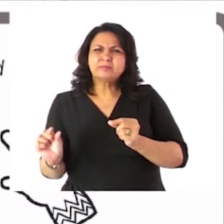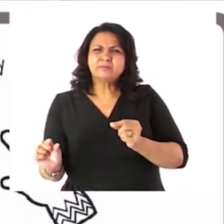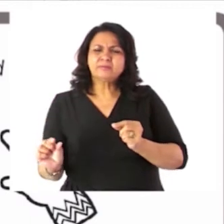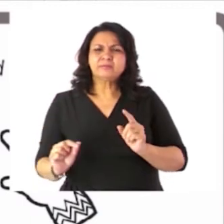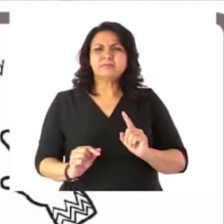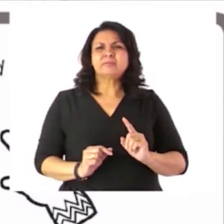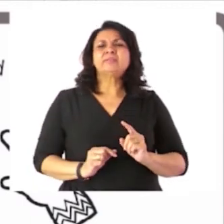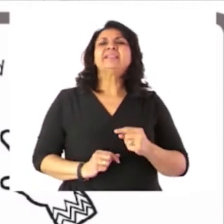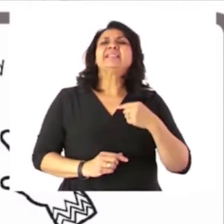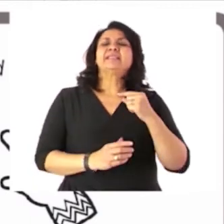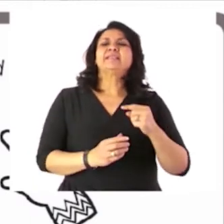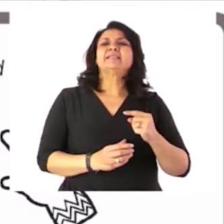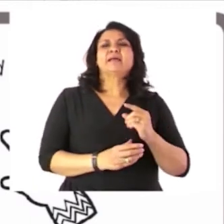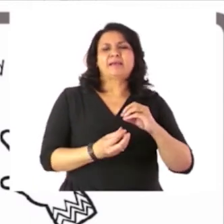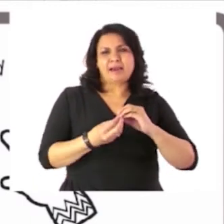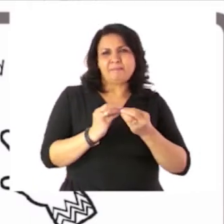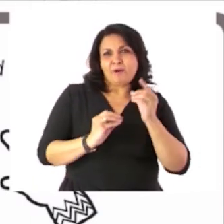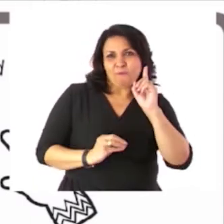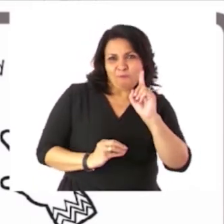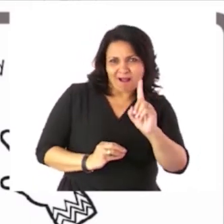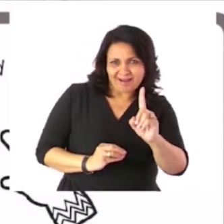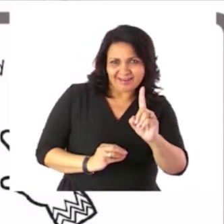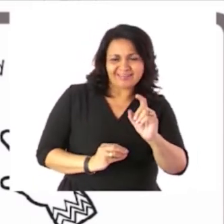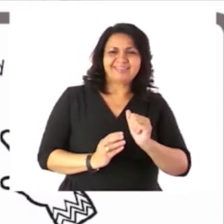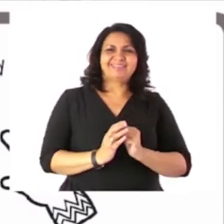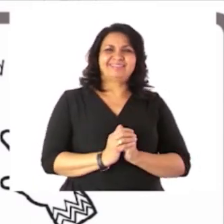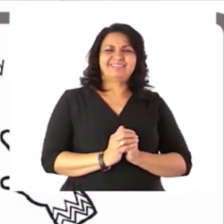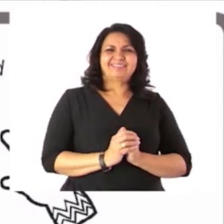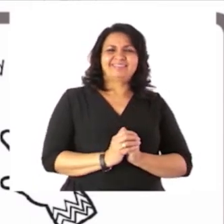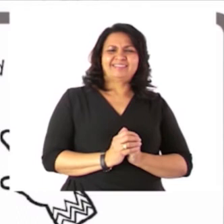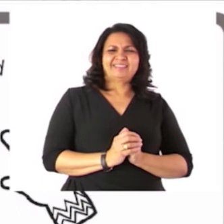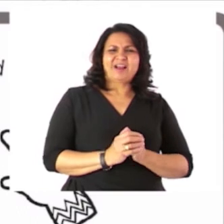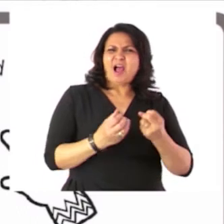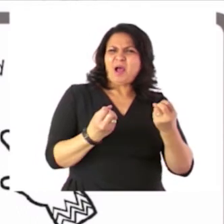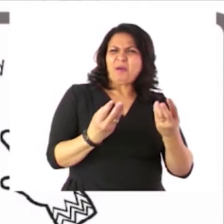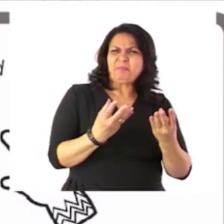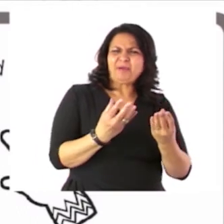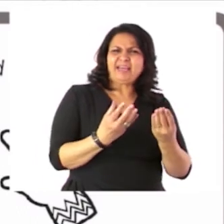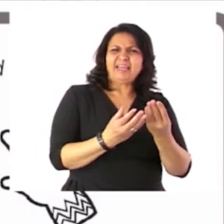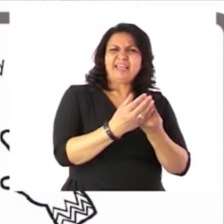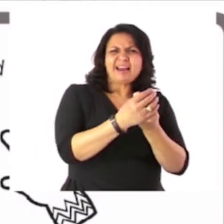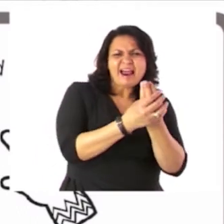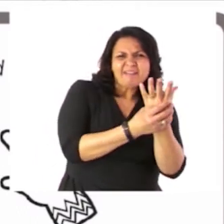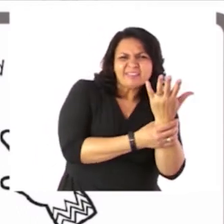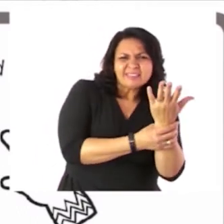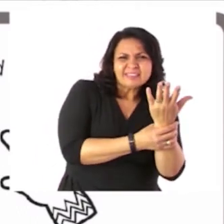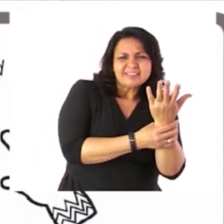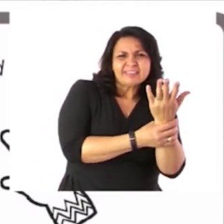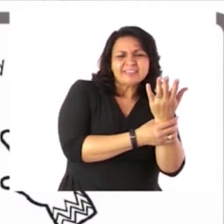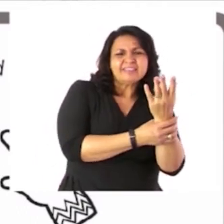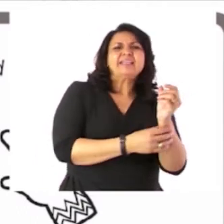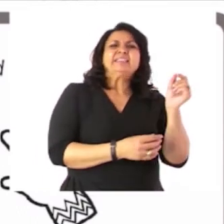Oh, number 1. Yes. Now how many gloves must we circle? Can